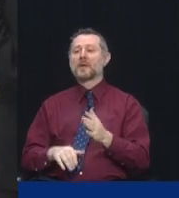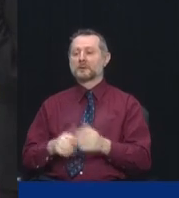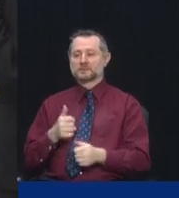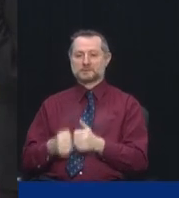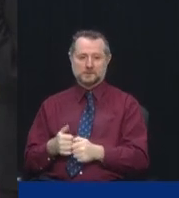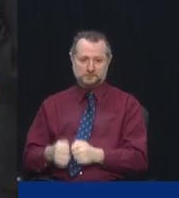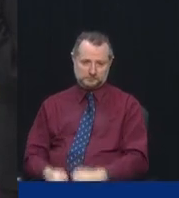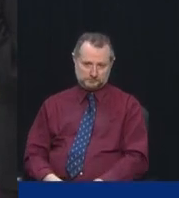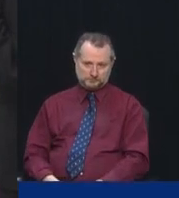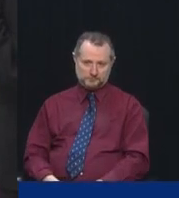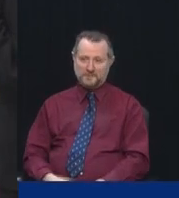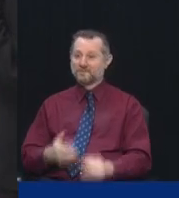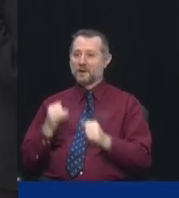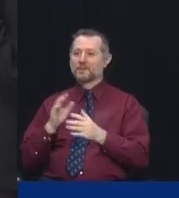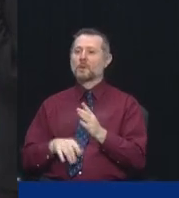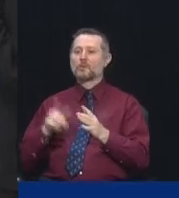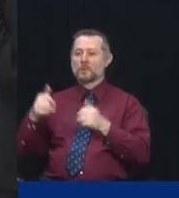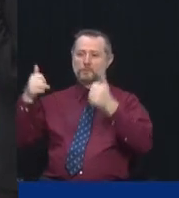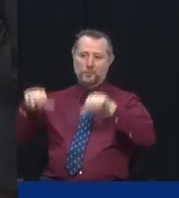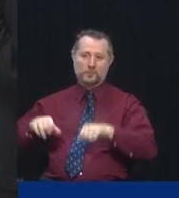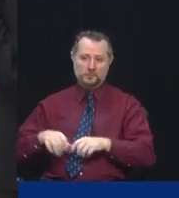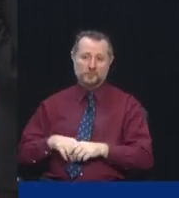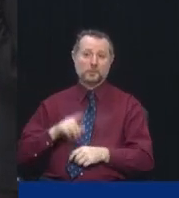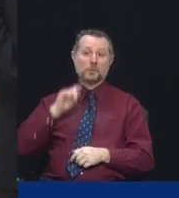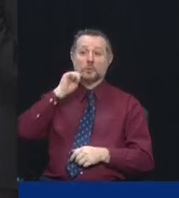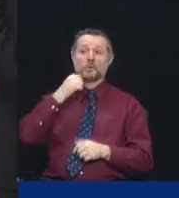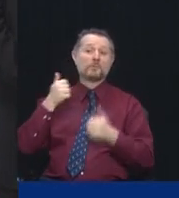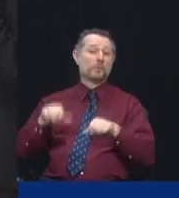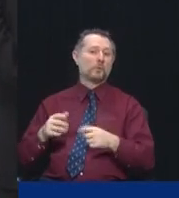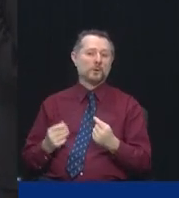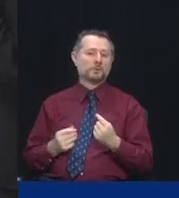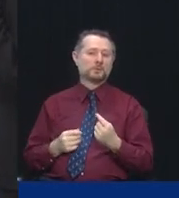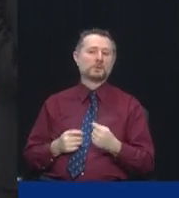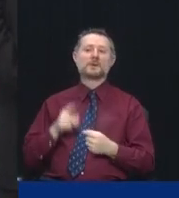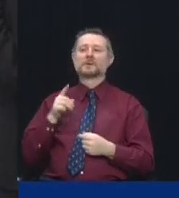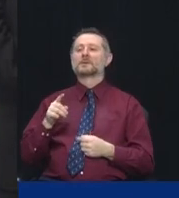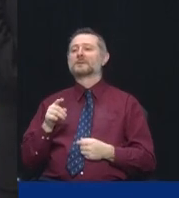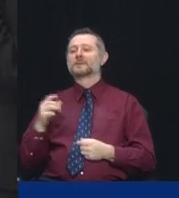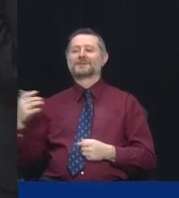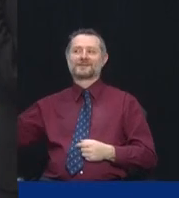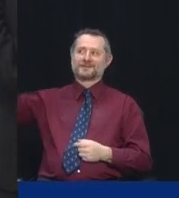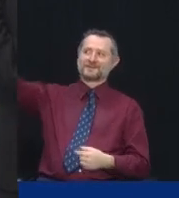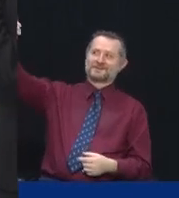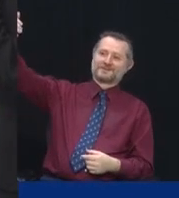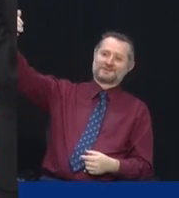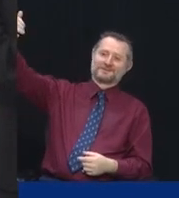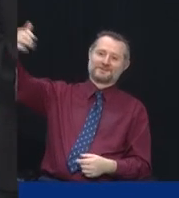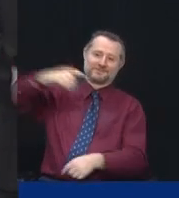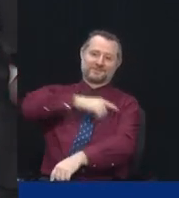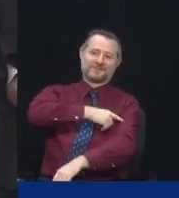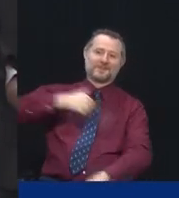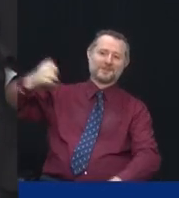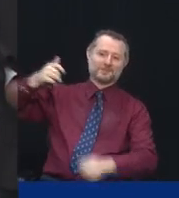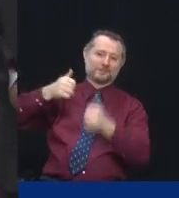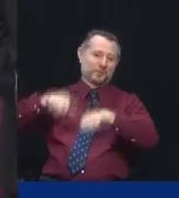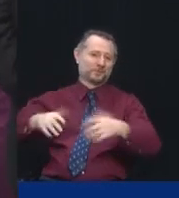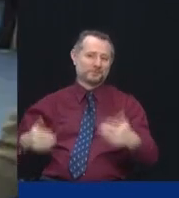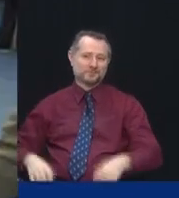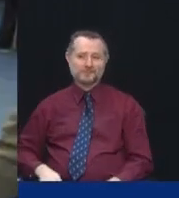post. I'll tell you, a very cool post is you getting a vaccine shot. That is a very cool post. Dr.